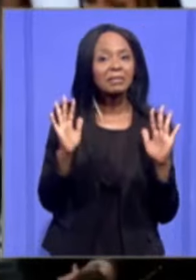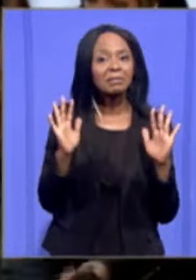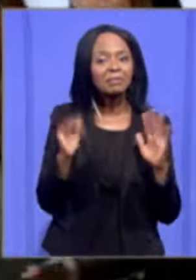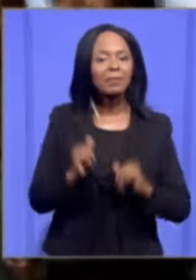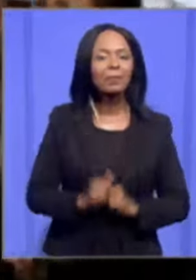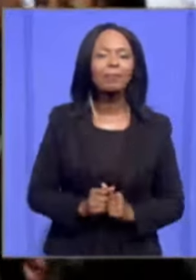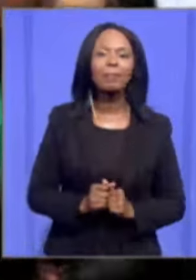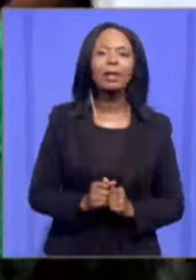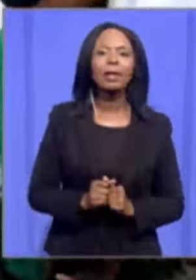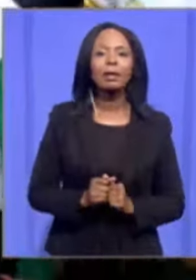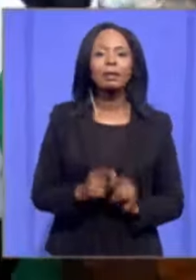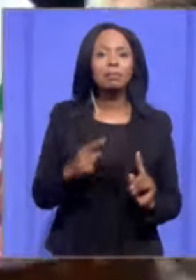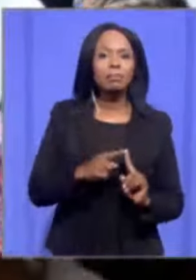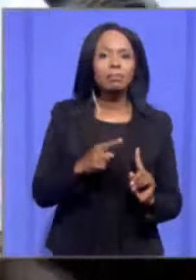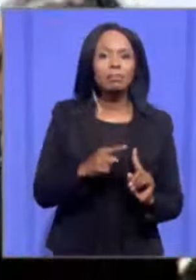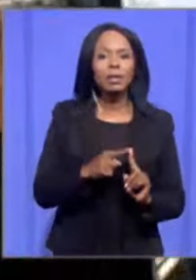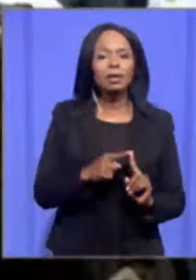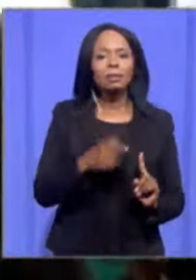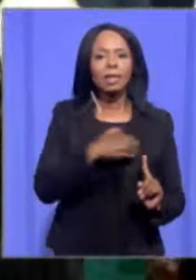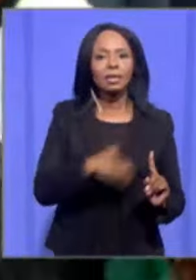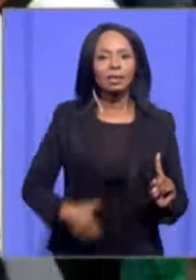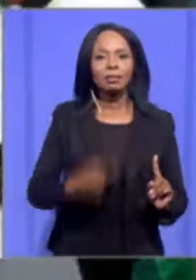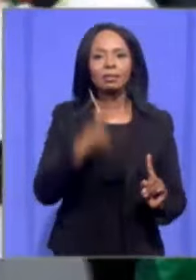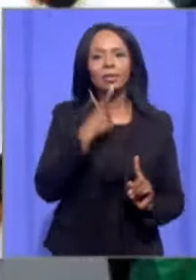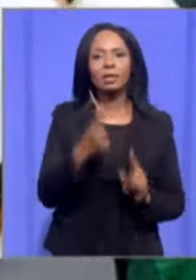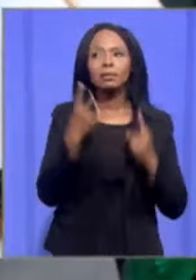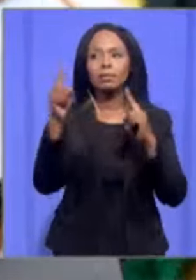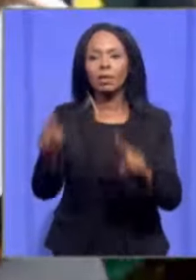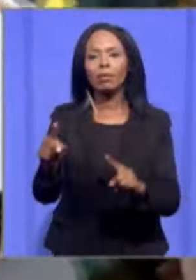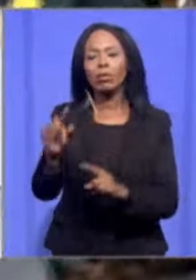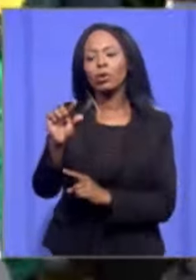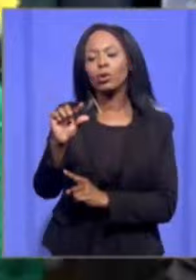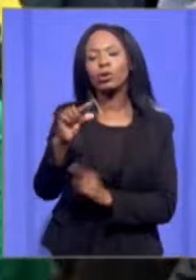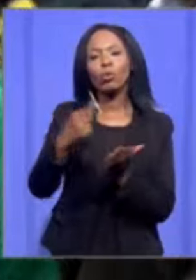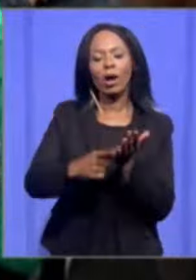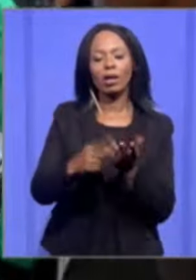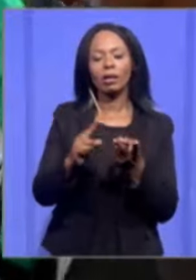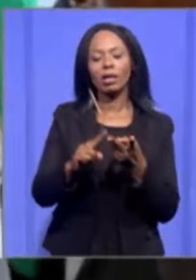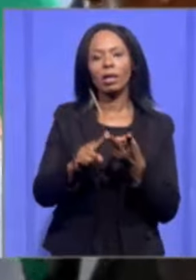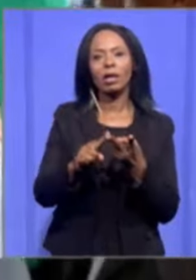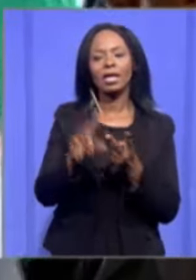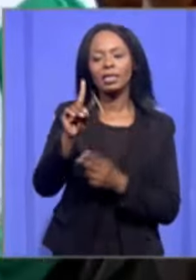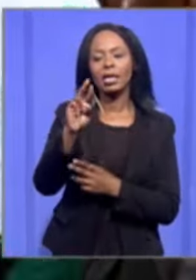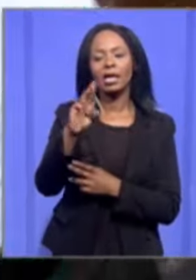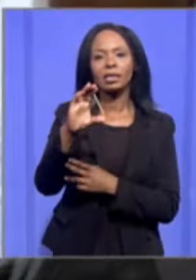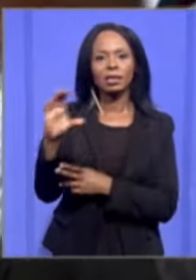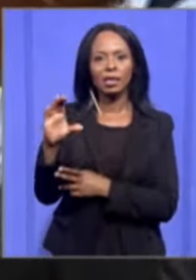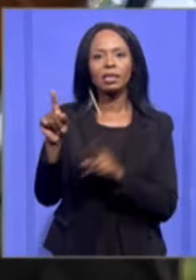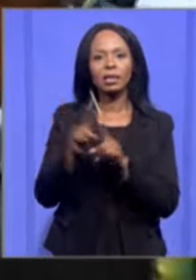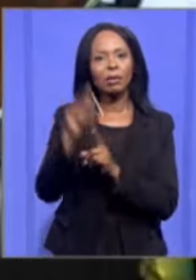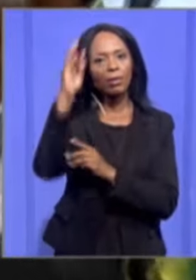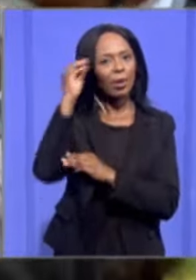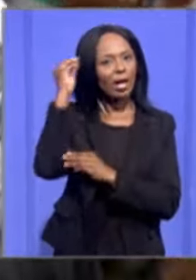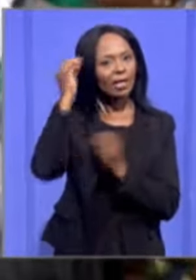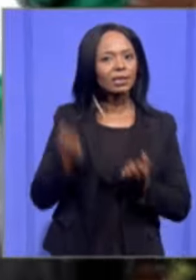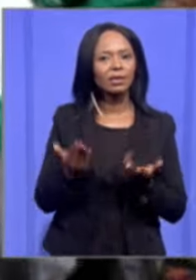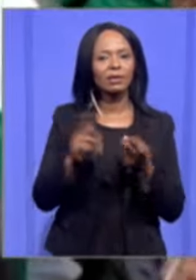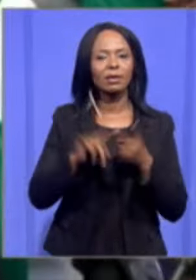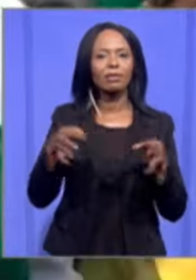re lwetso la gagwe kwa Uganda ka labone le la kwa DRC ka la matlhatso a tla thulana le tirelo matshidiso le tirelo phitlho.